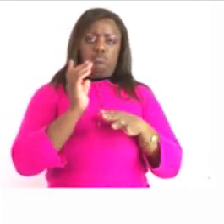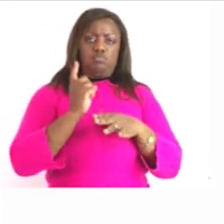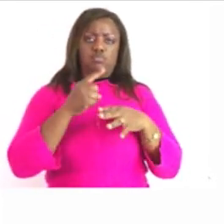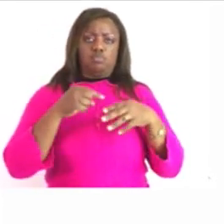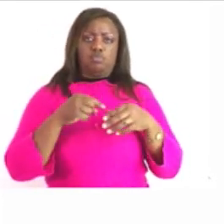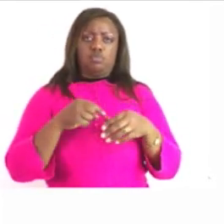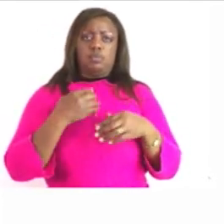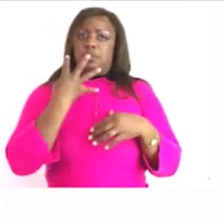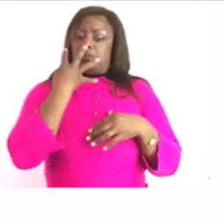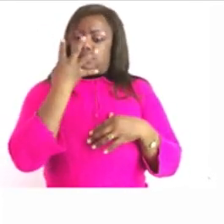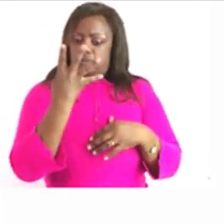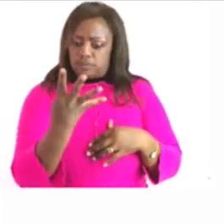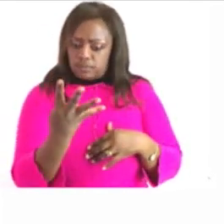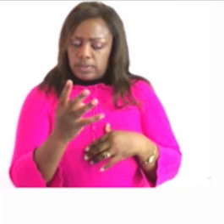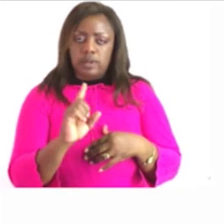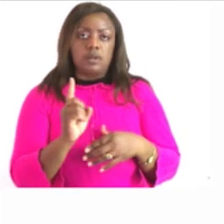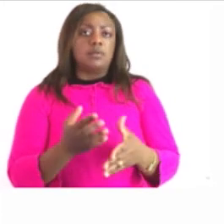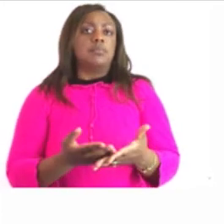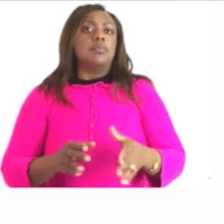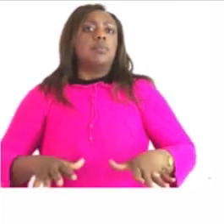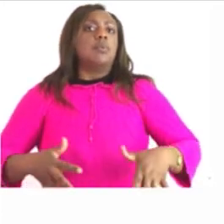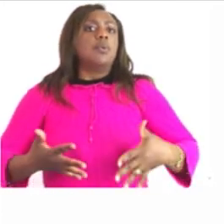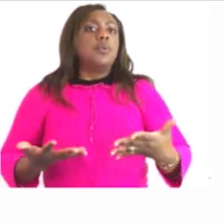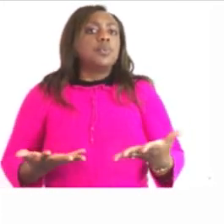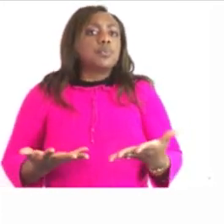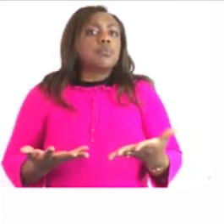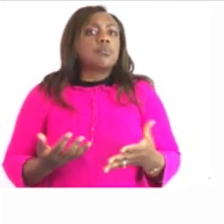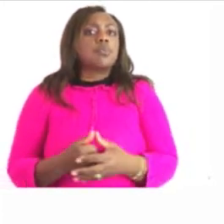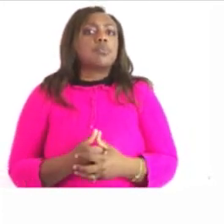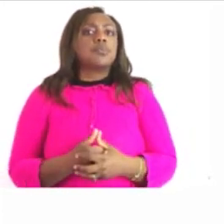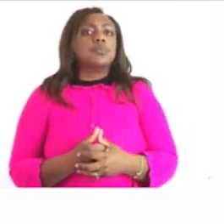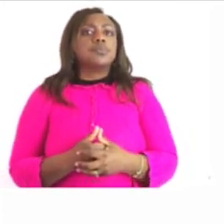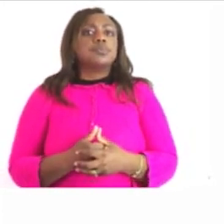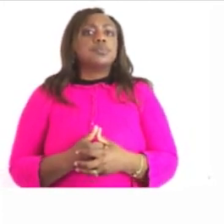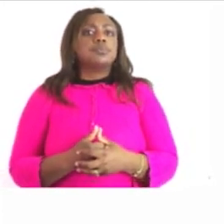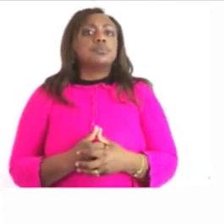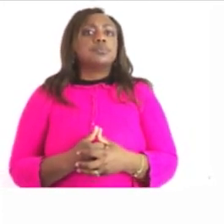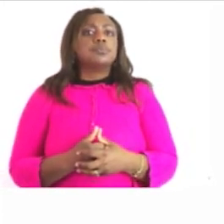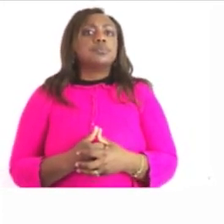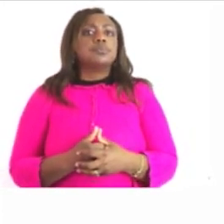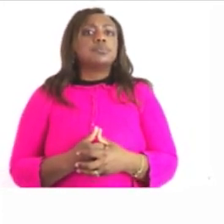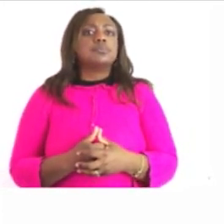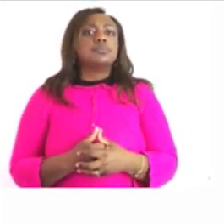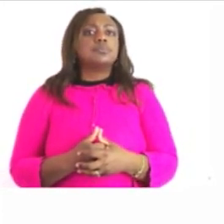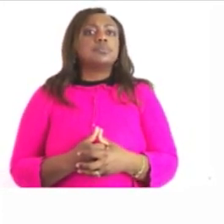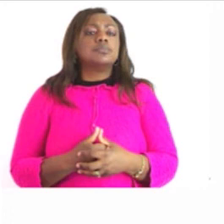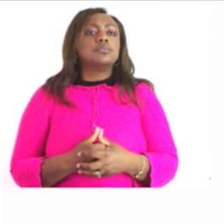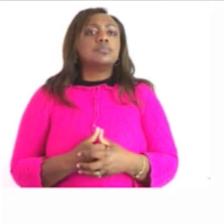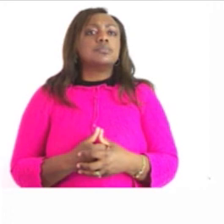inside our body, until the point of us breathing out that air outside our bodies.